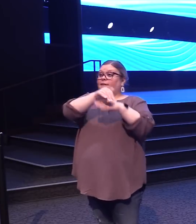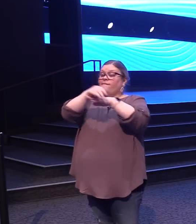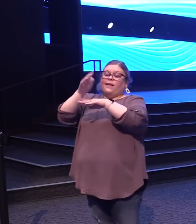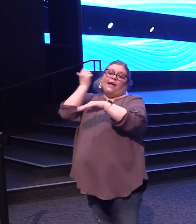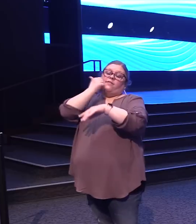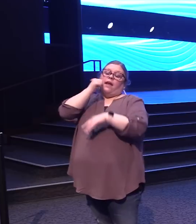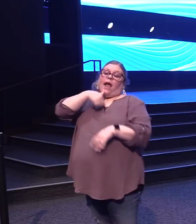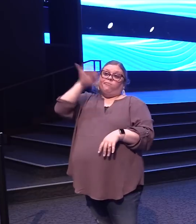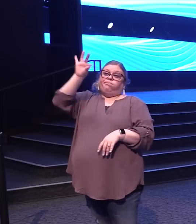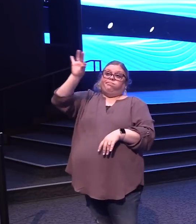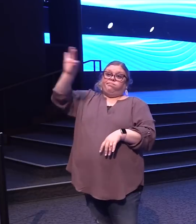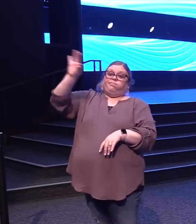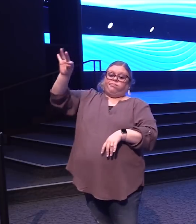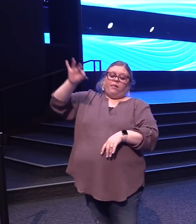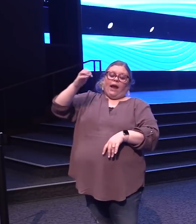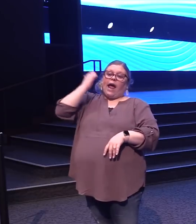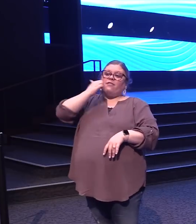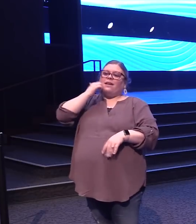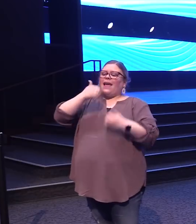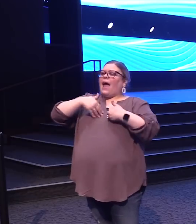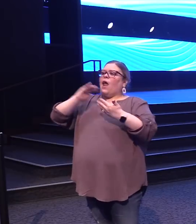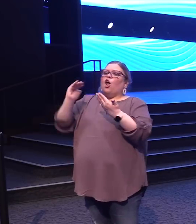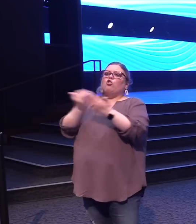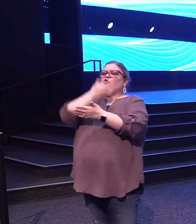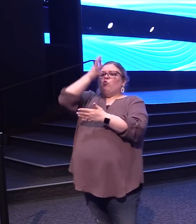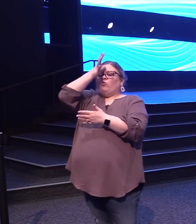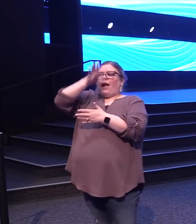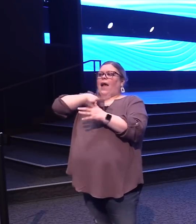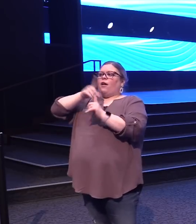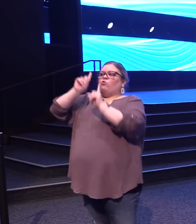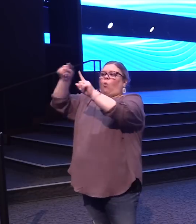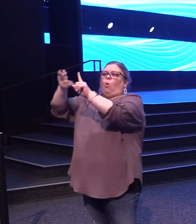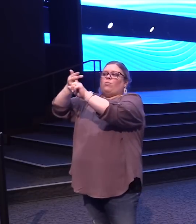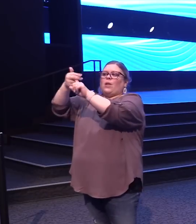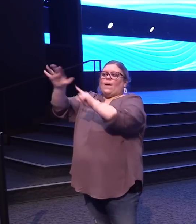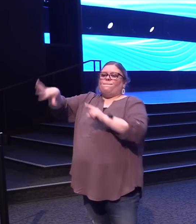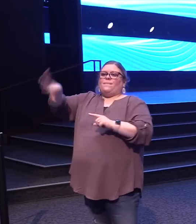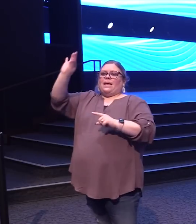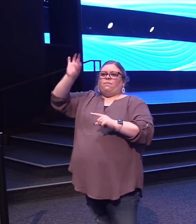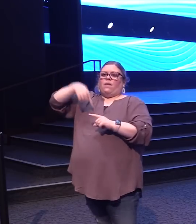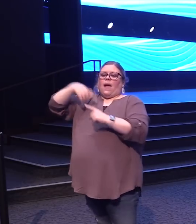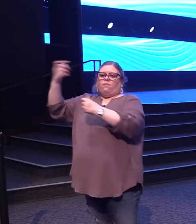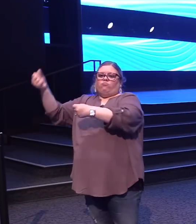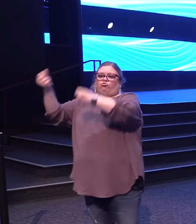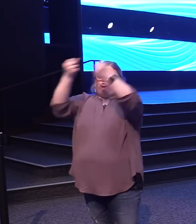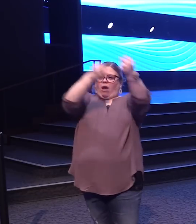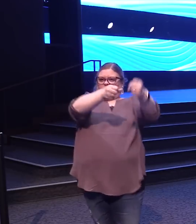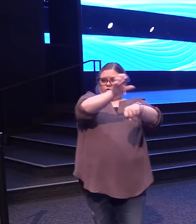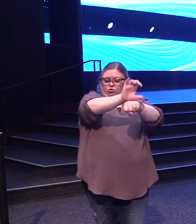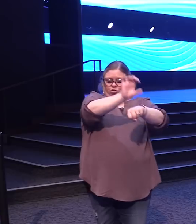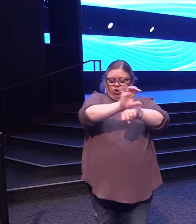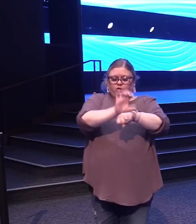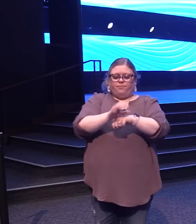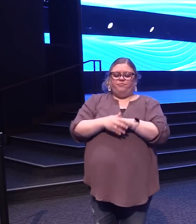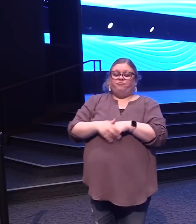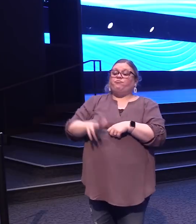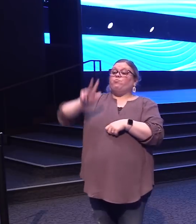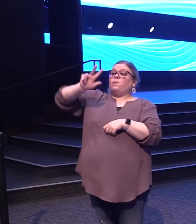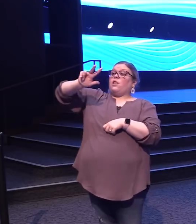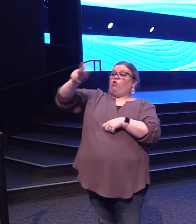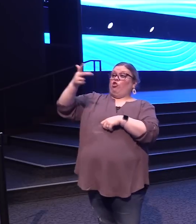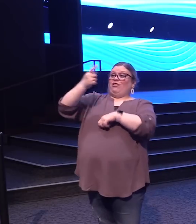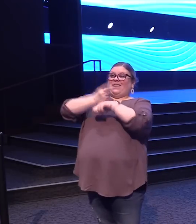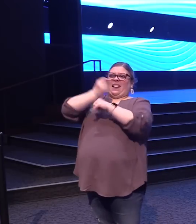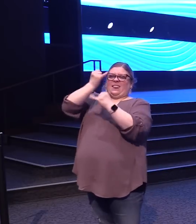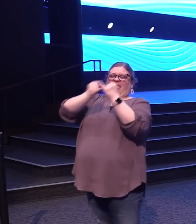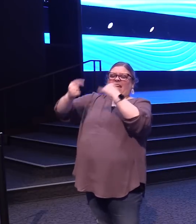day. And every day, they sent a new guy to the hotel to pick me up and drive me to church. So the third day, the last